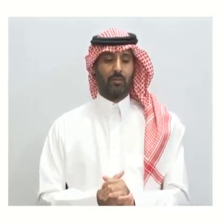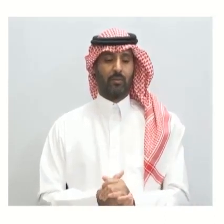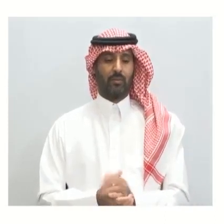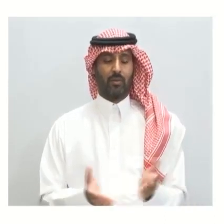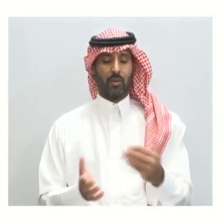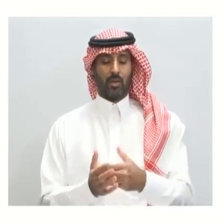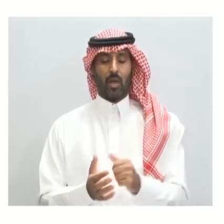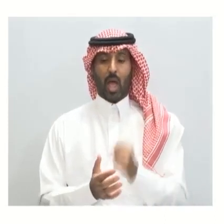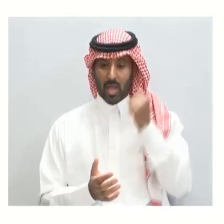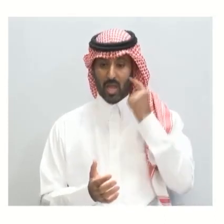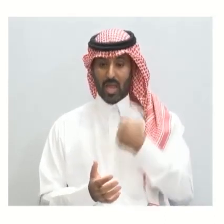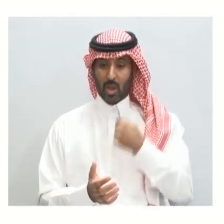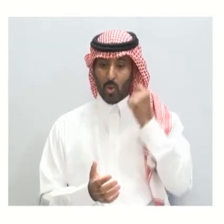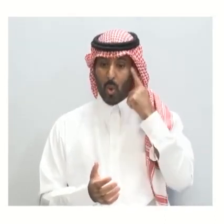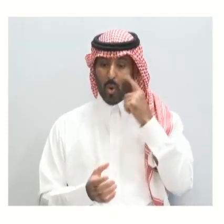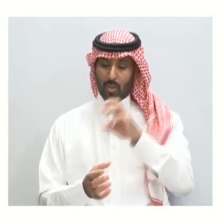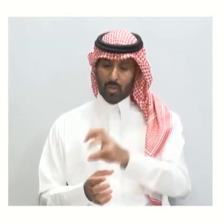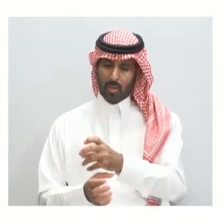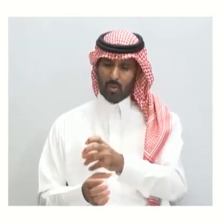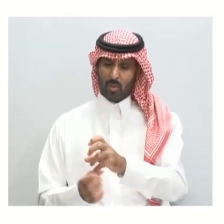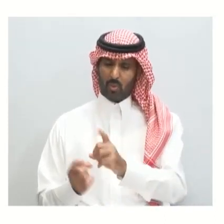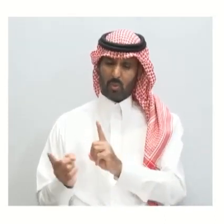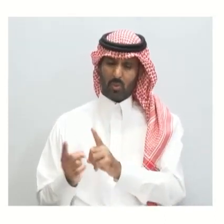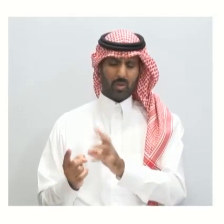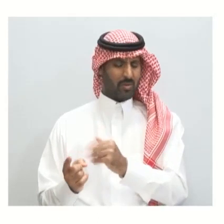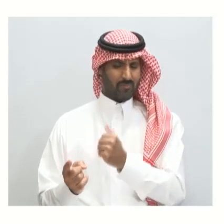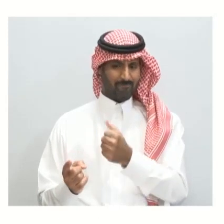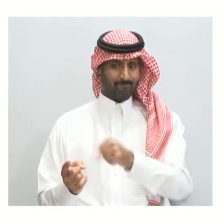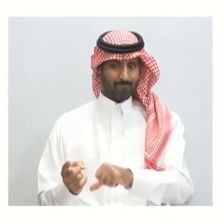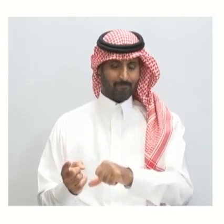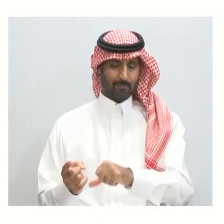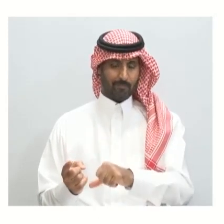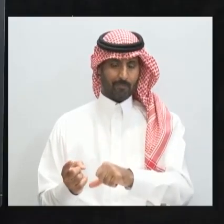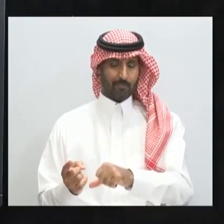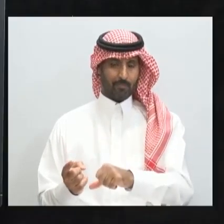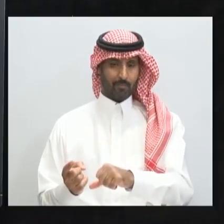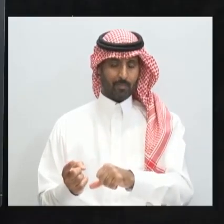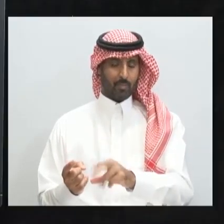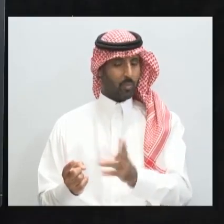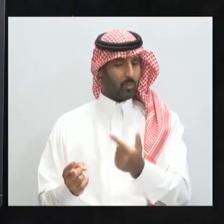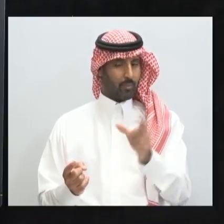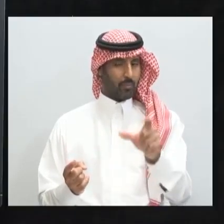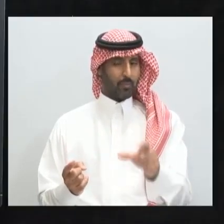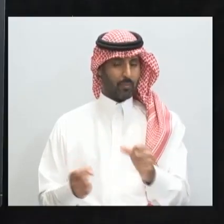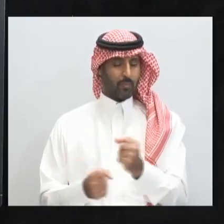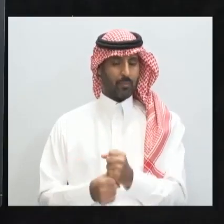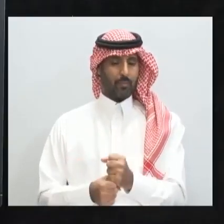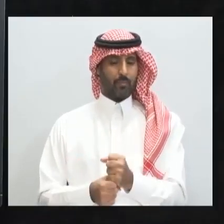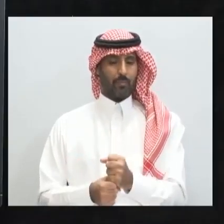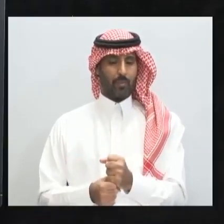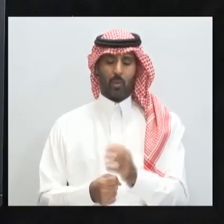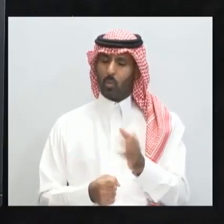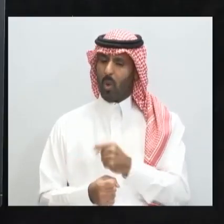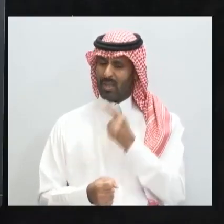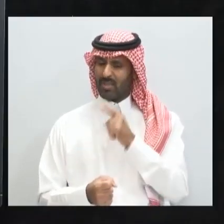And the last one, I knew the radio wasn't going work. Now there is something missing here. We have here, we're going to say that it